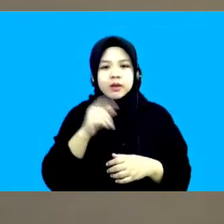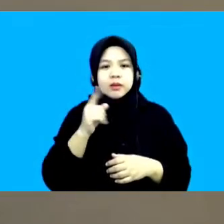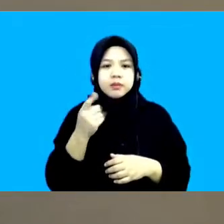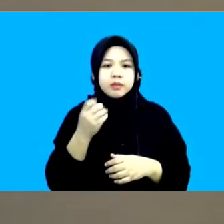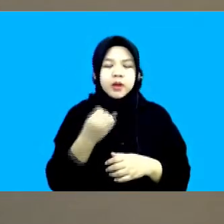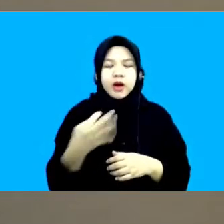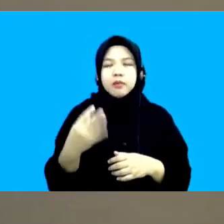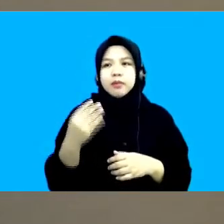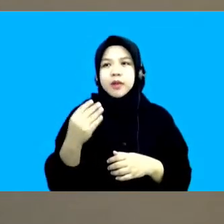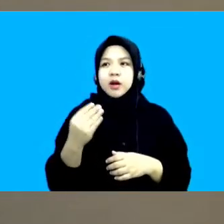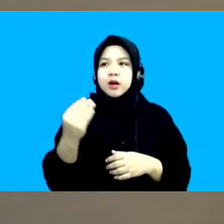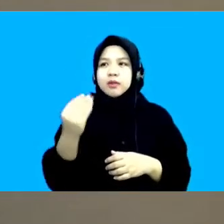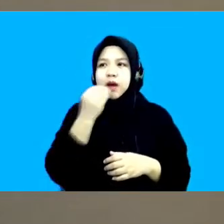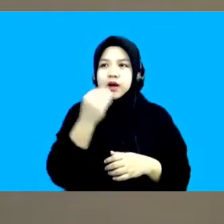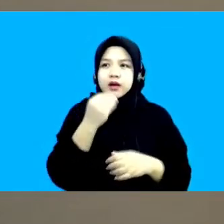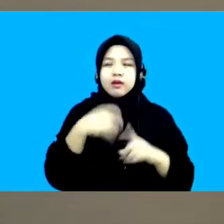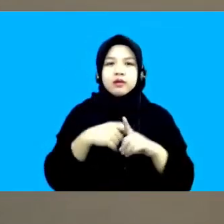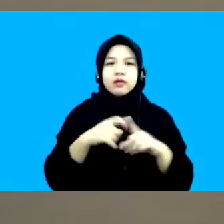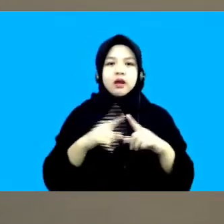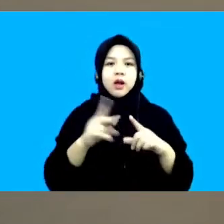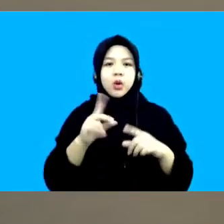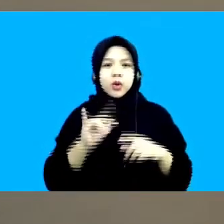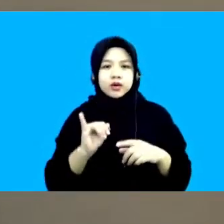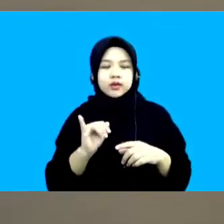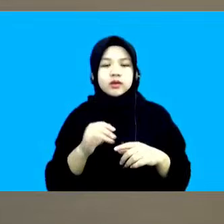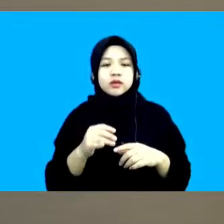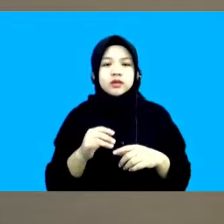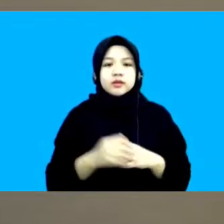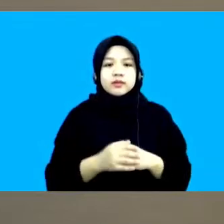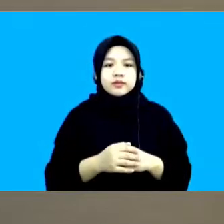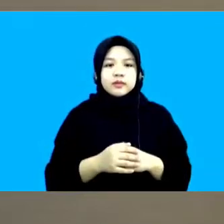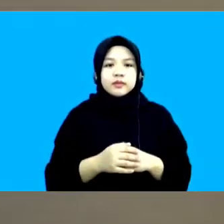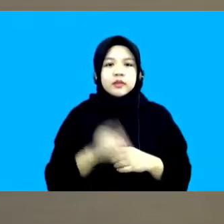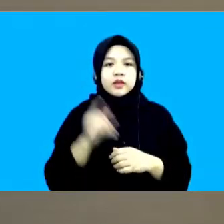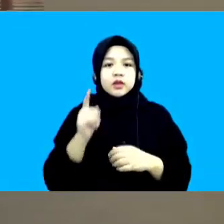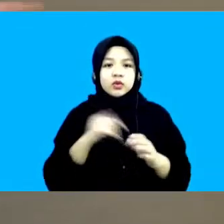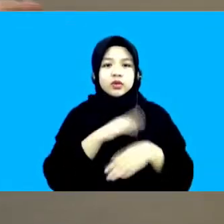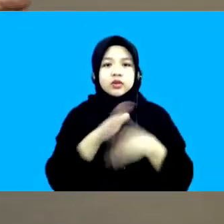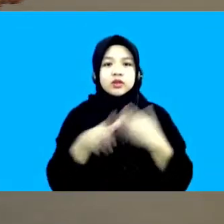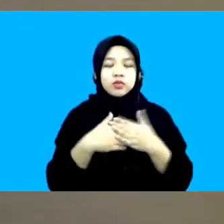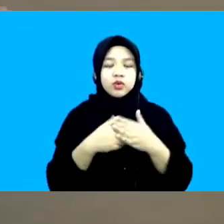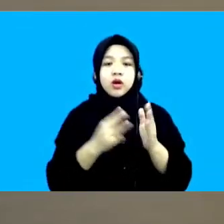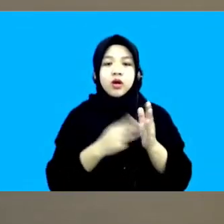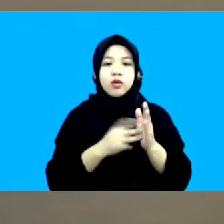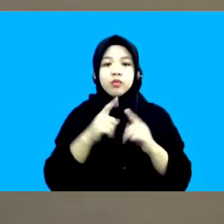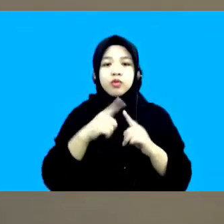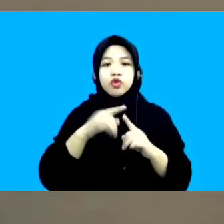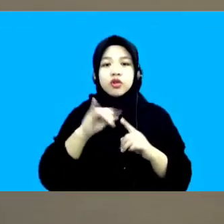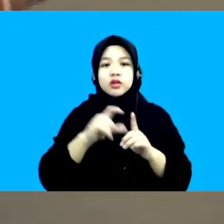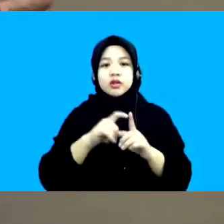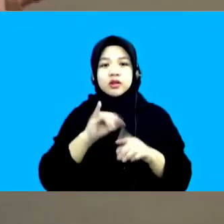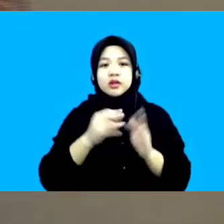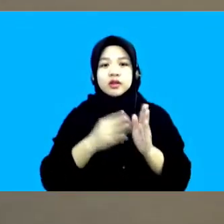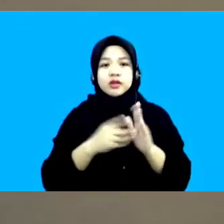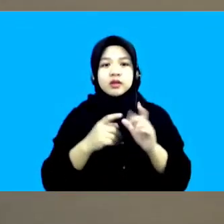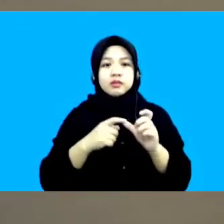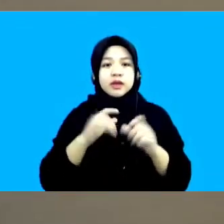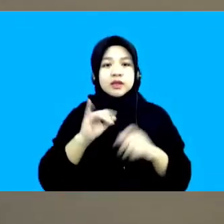that are very relevant to Indonesia. But what I'm trying to say is that the MPI